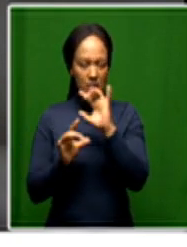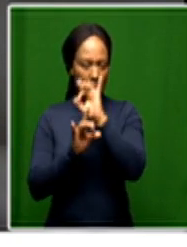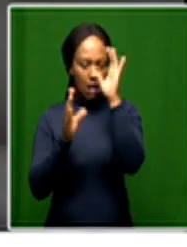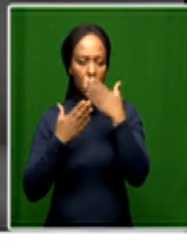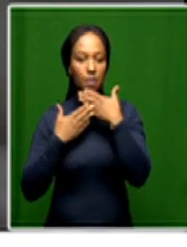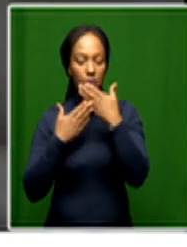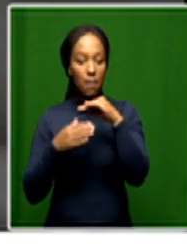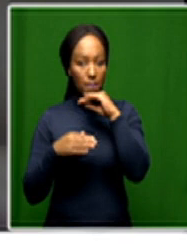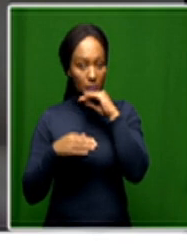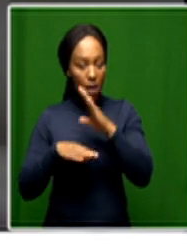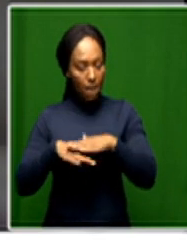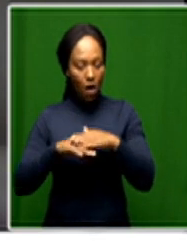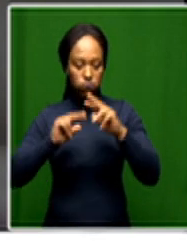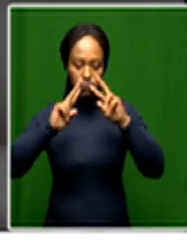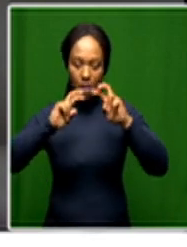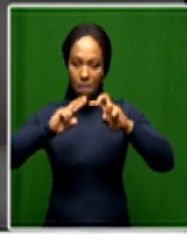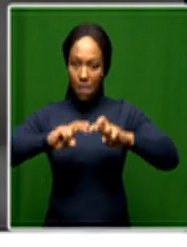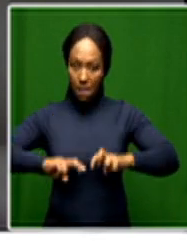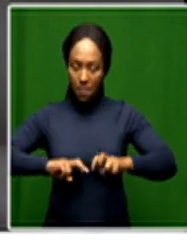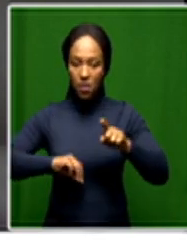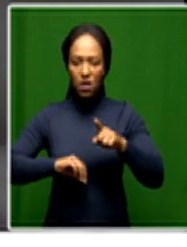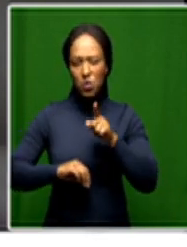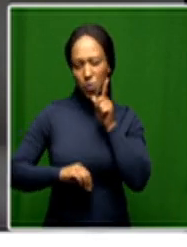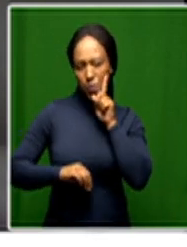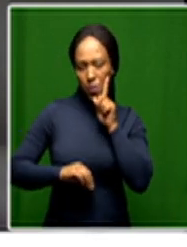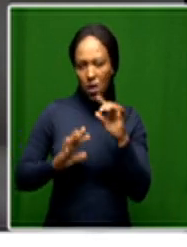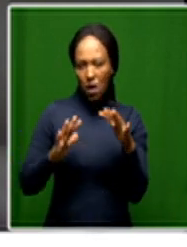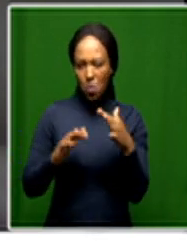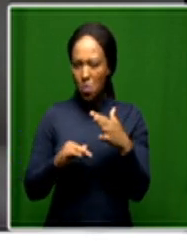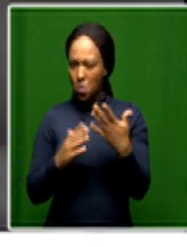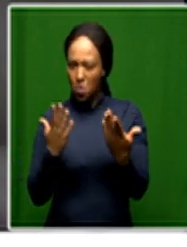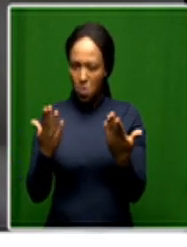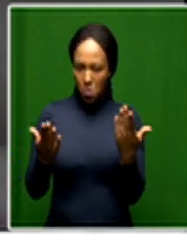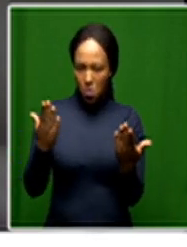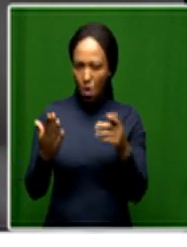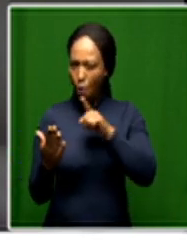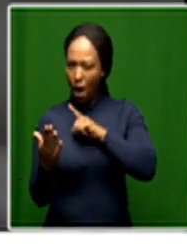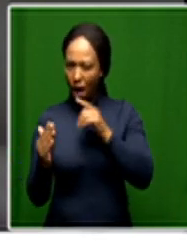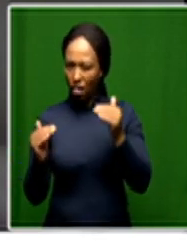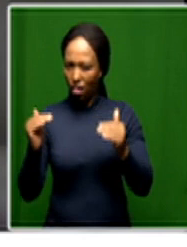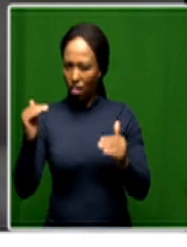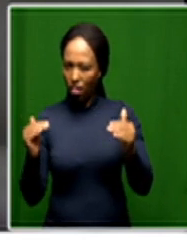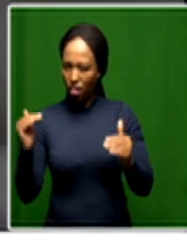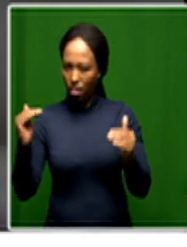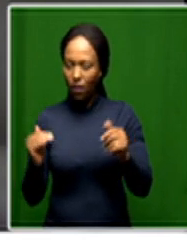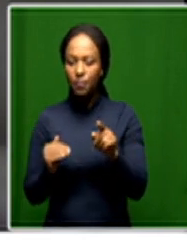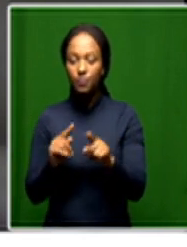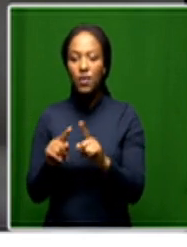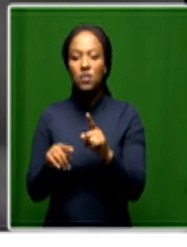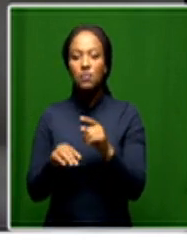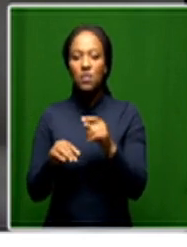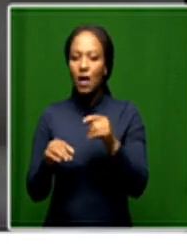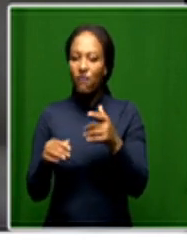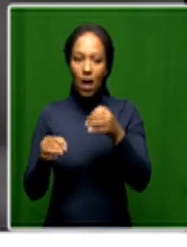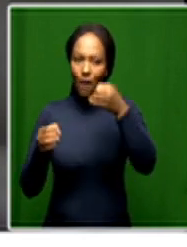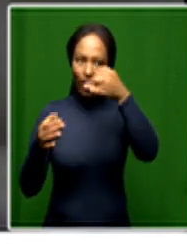this will need further investigation to look to see what it is, why that is. And that goes beyond our